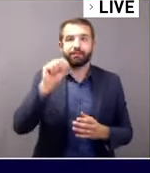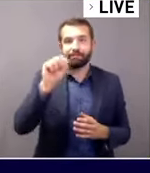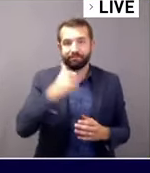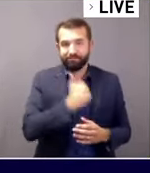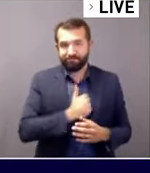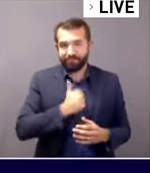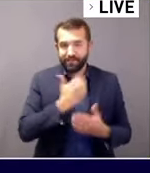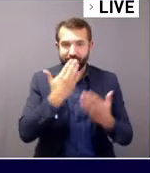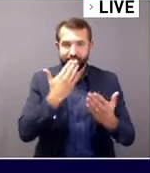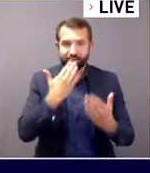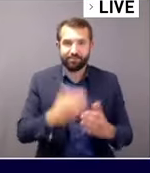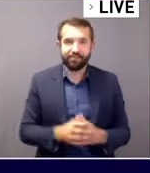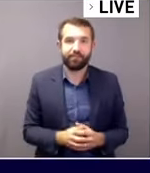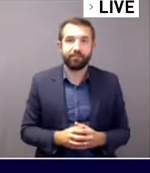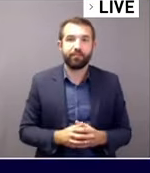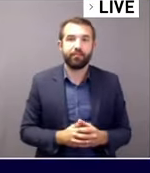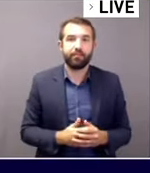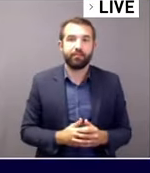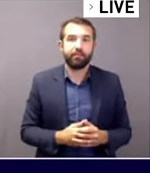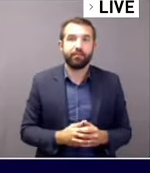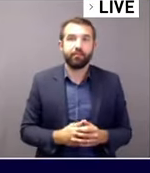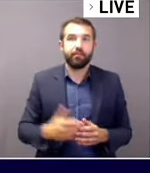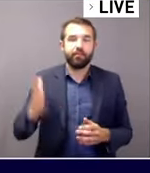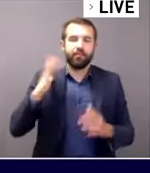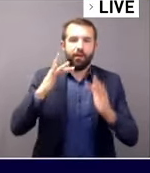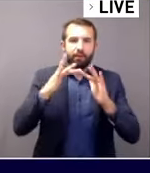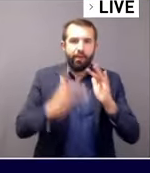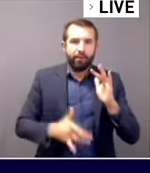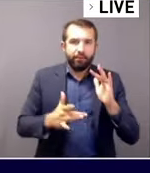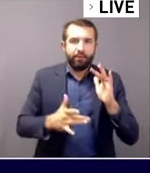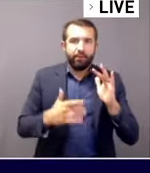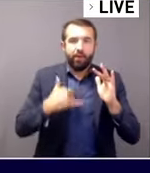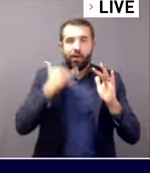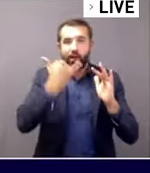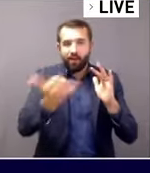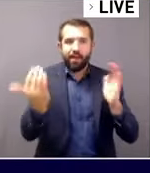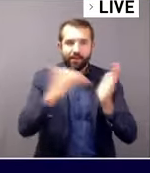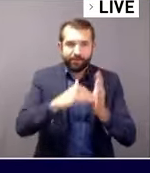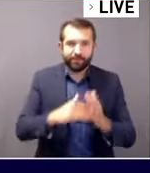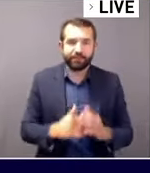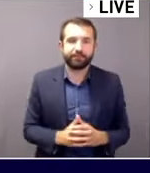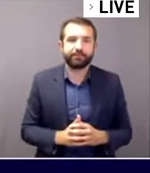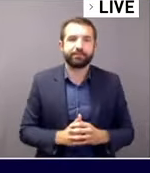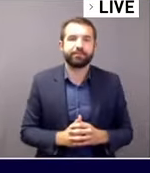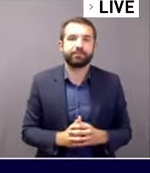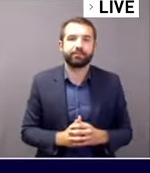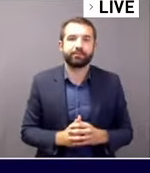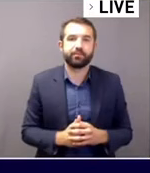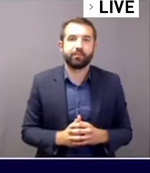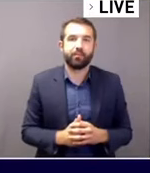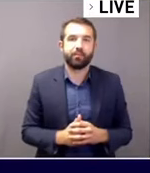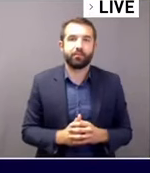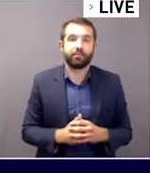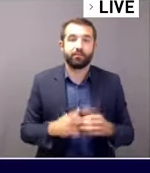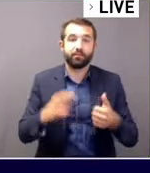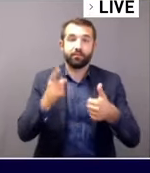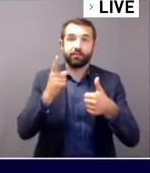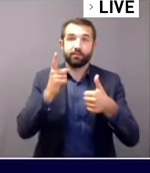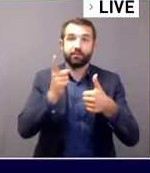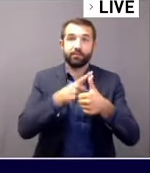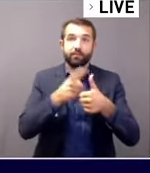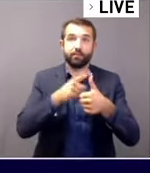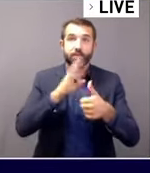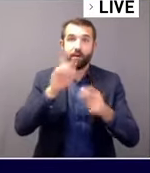Yeah, my call dropped before for some reason. So my first question is about the York County